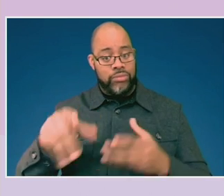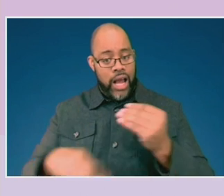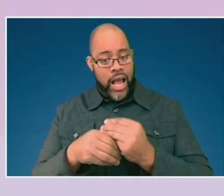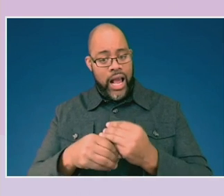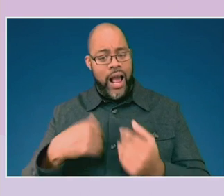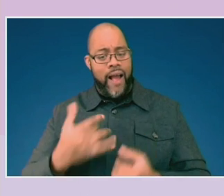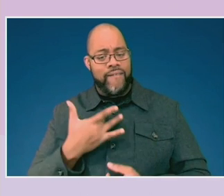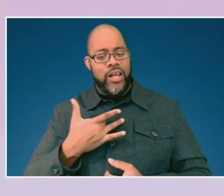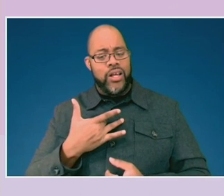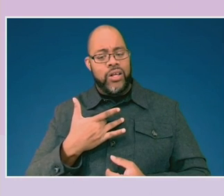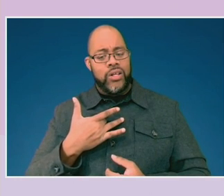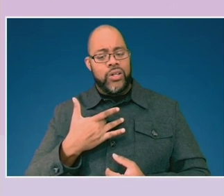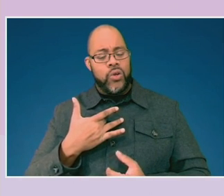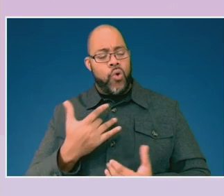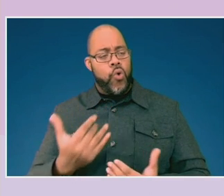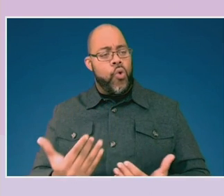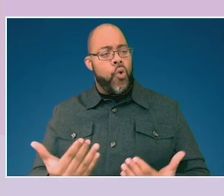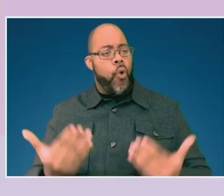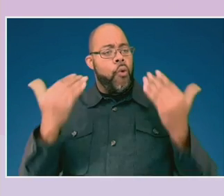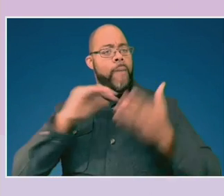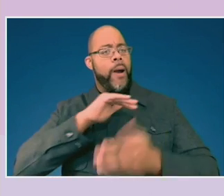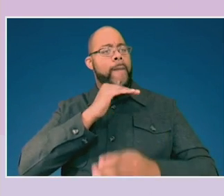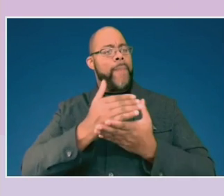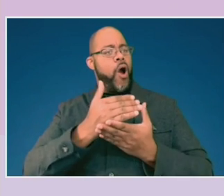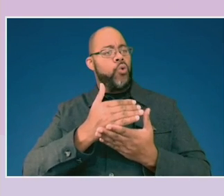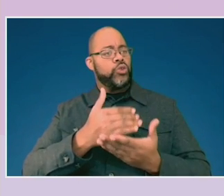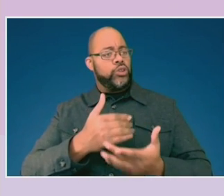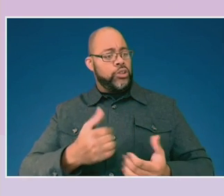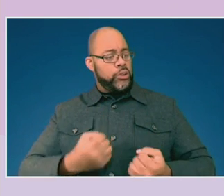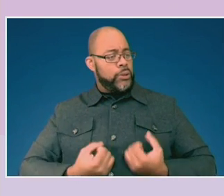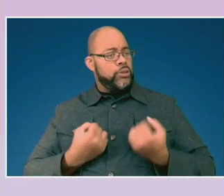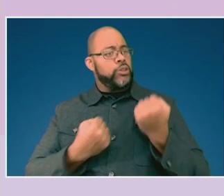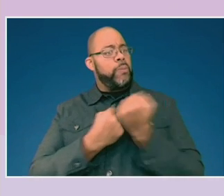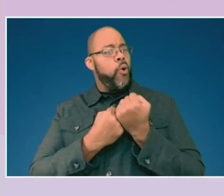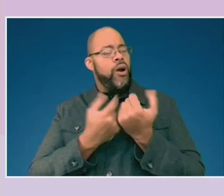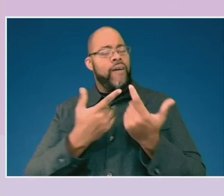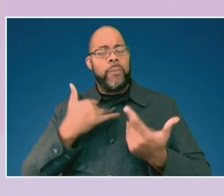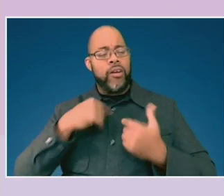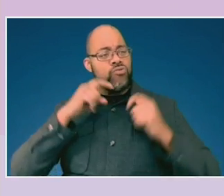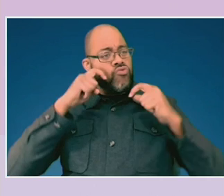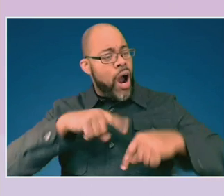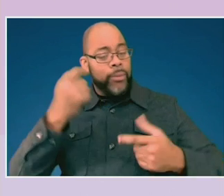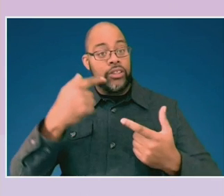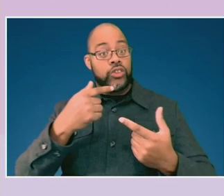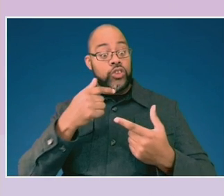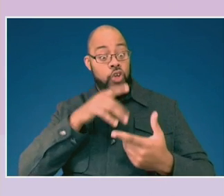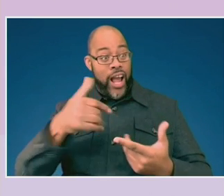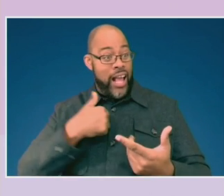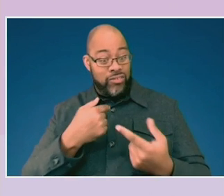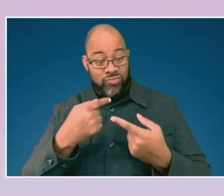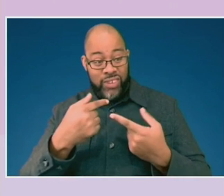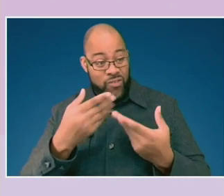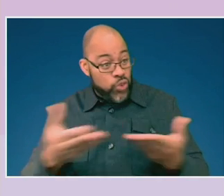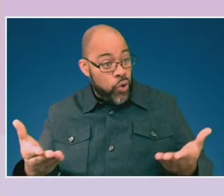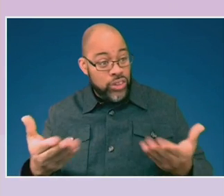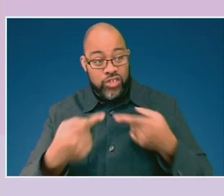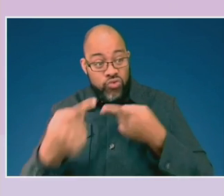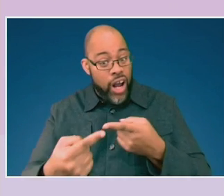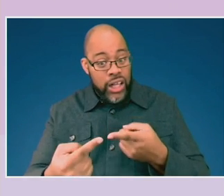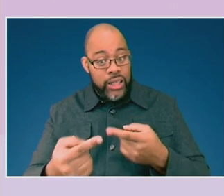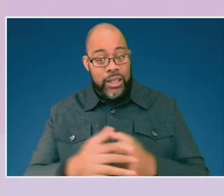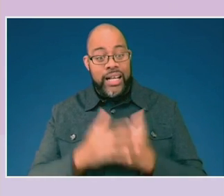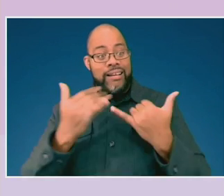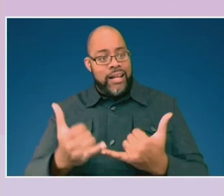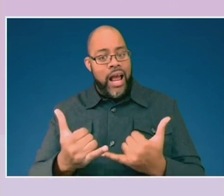an overwhelming amount of support that brought me to tears because the girl who was struggling and didn't have the resources she has now